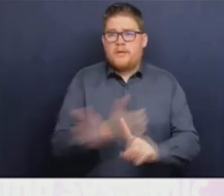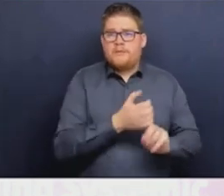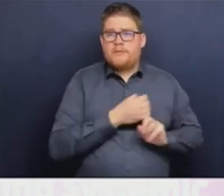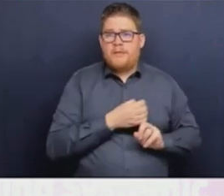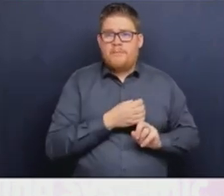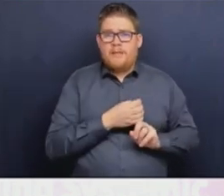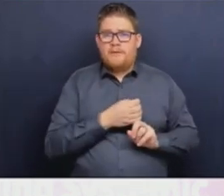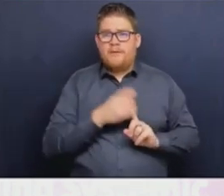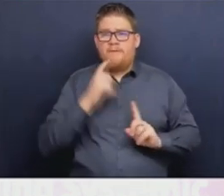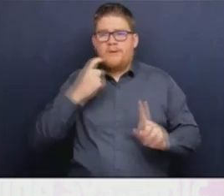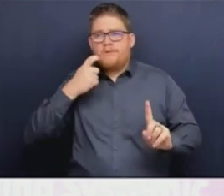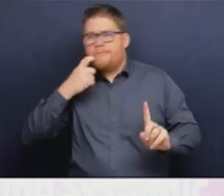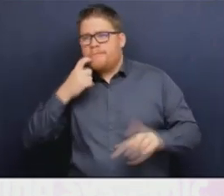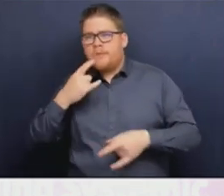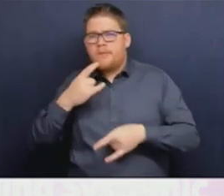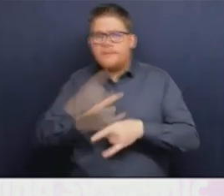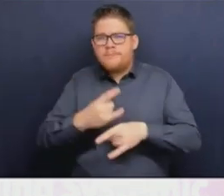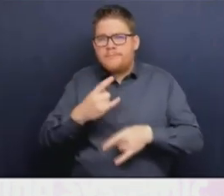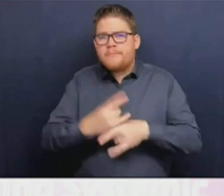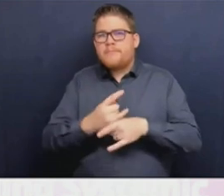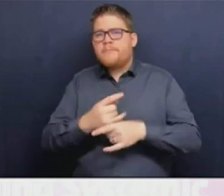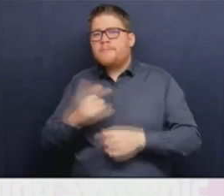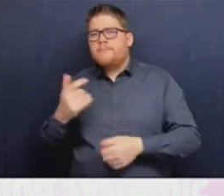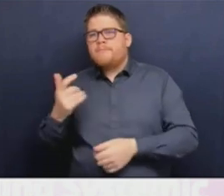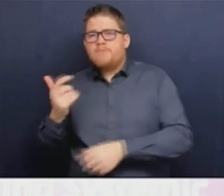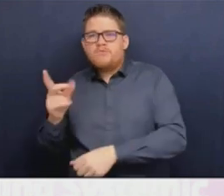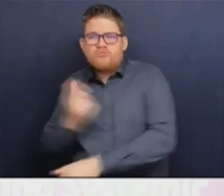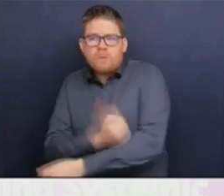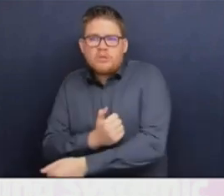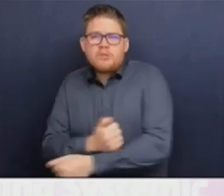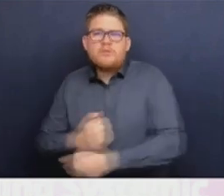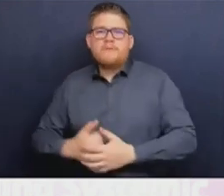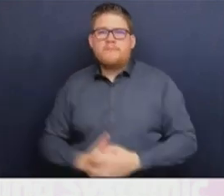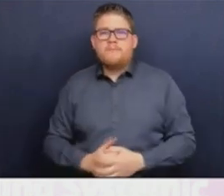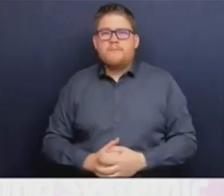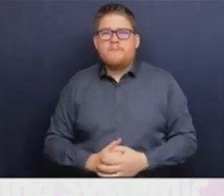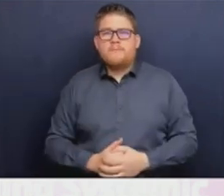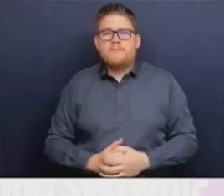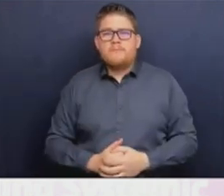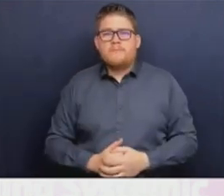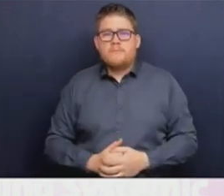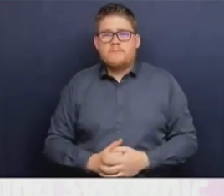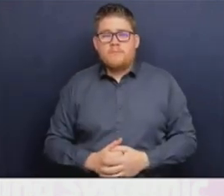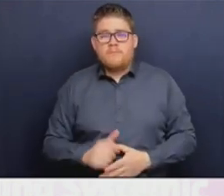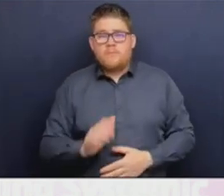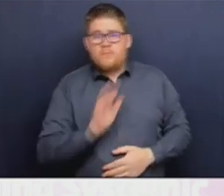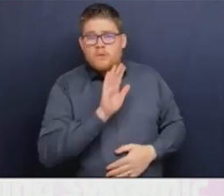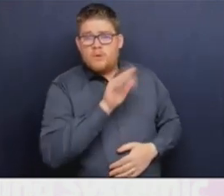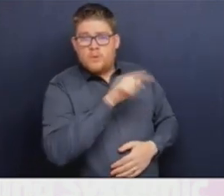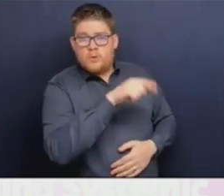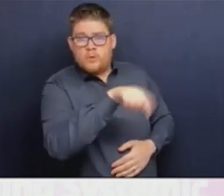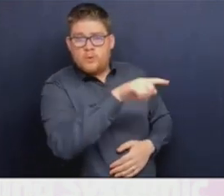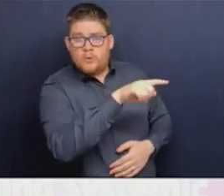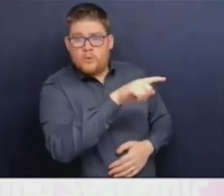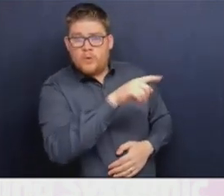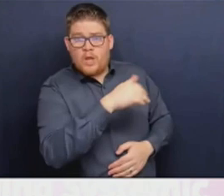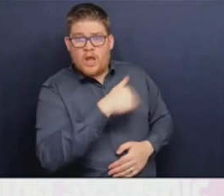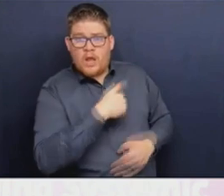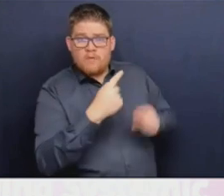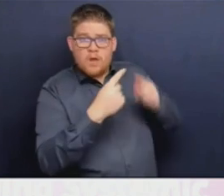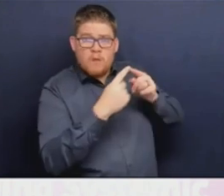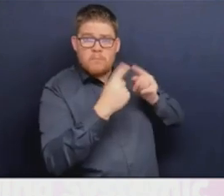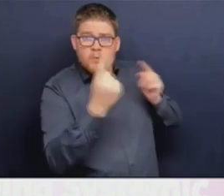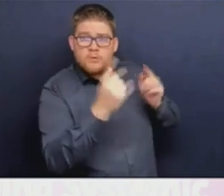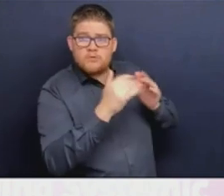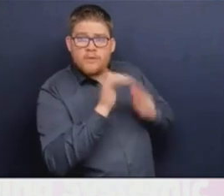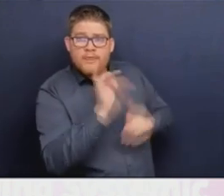with that legislation? You've spoken in the past about your desire to do it, but clearly there's opposition to that, and maybe you could speak about that. Yeah, well, that's